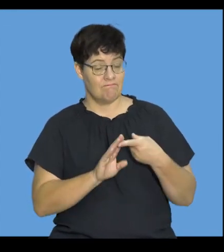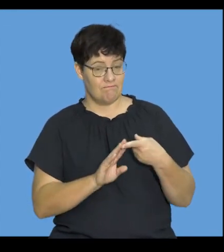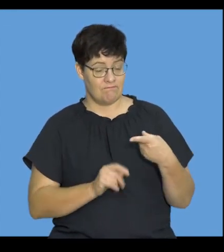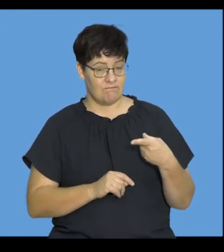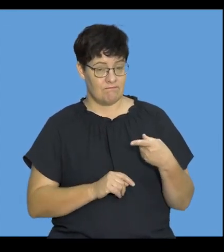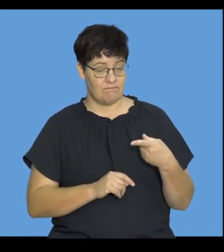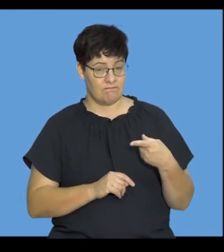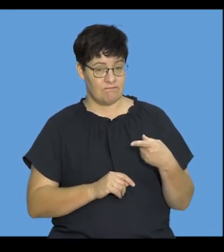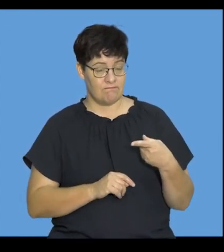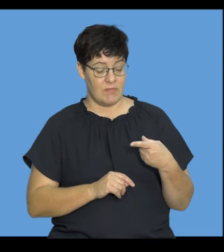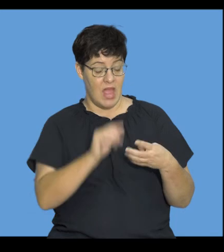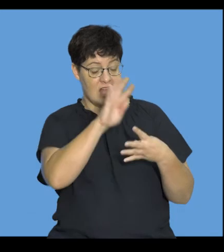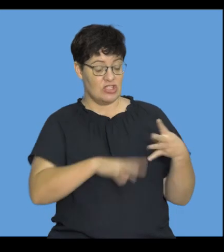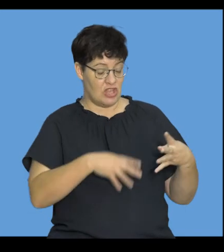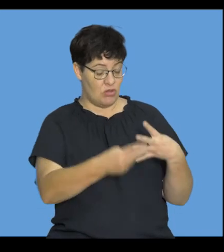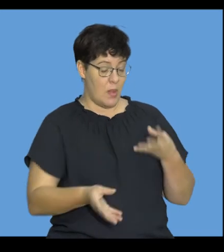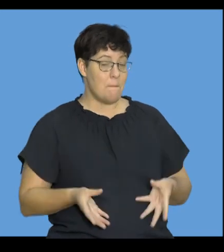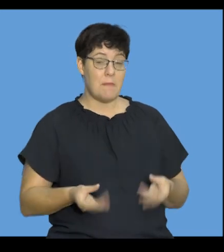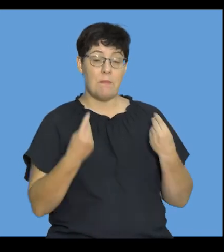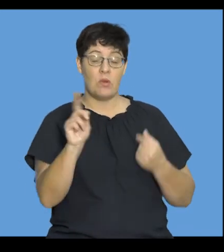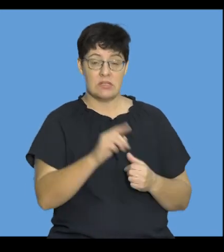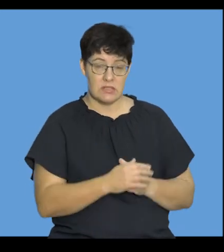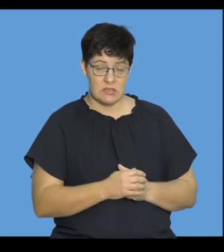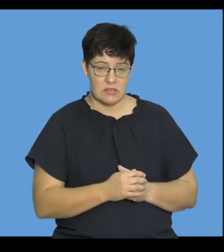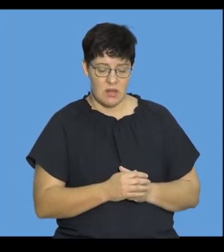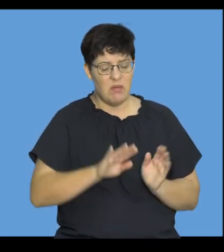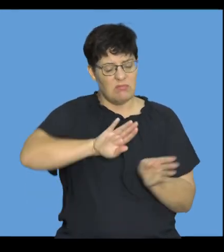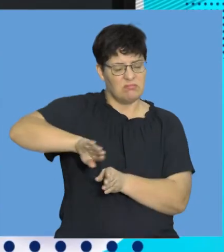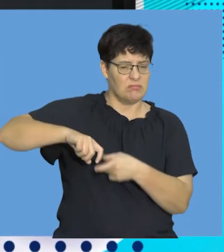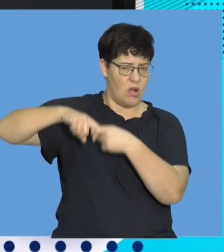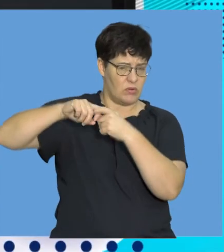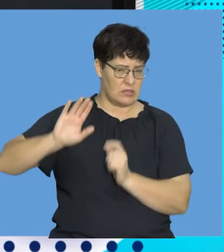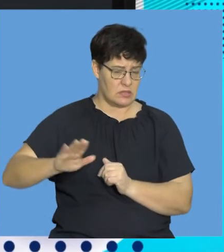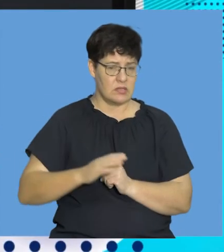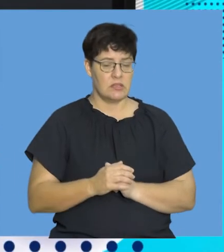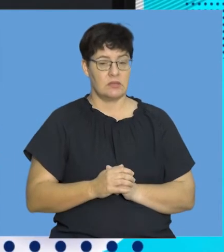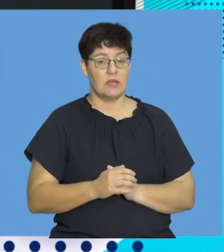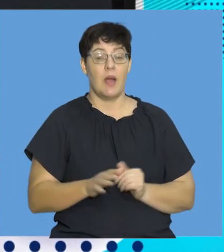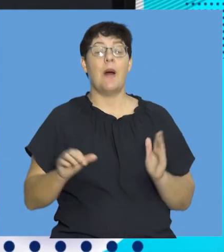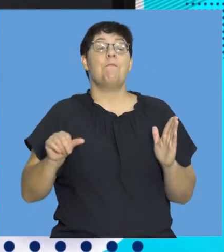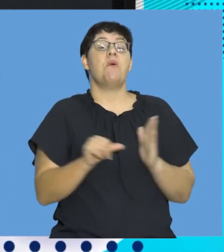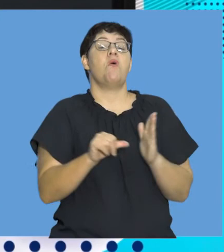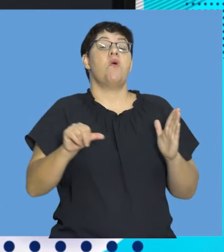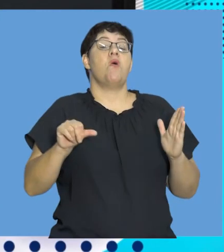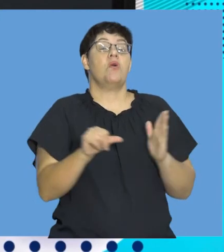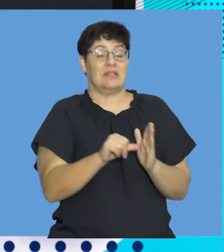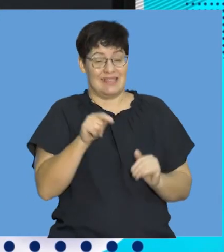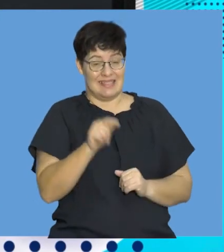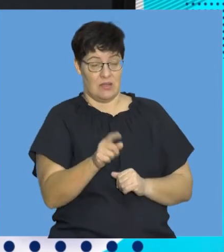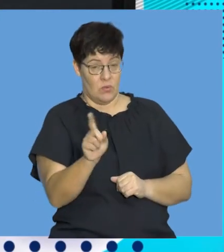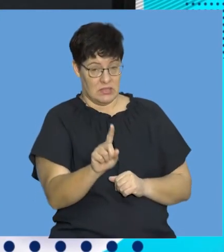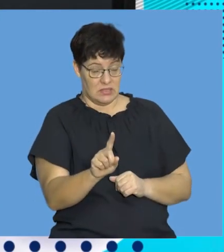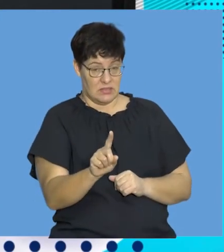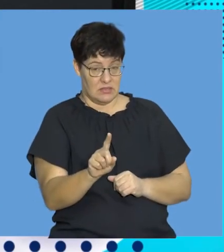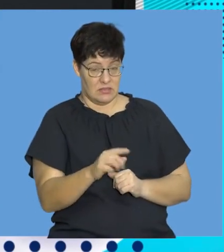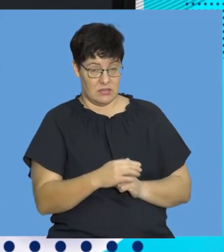what will we get from our debtor's schedule? So, before we even go there, the most important figure when